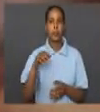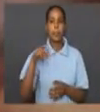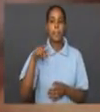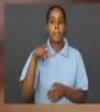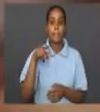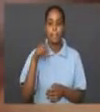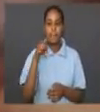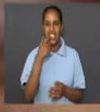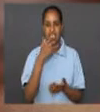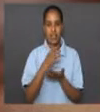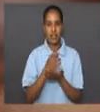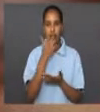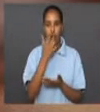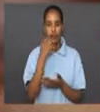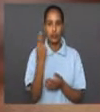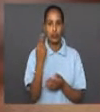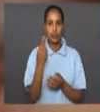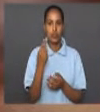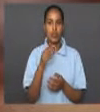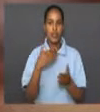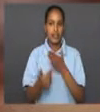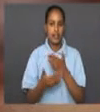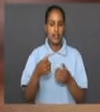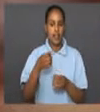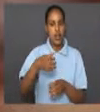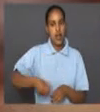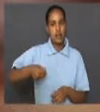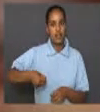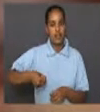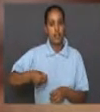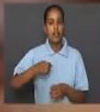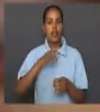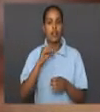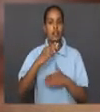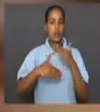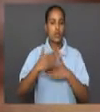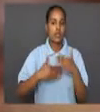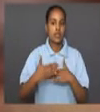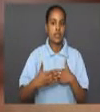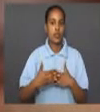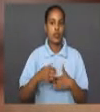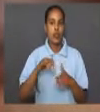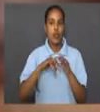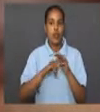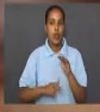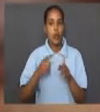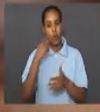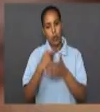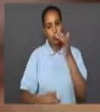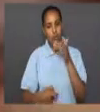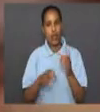Perspex is commonly used because of its easy handling and processing, low